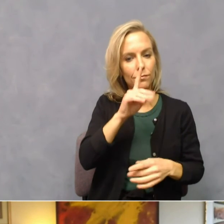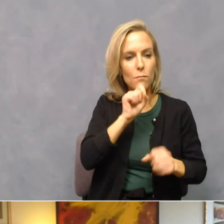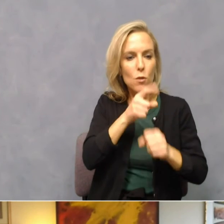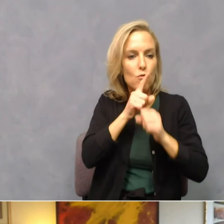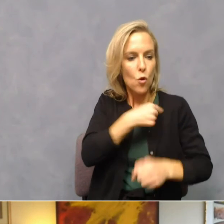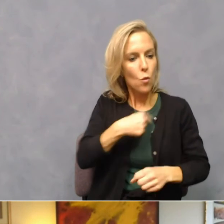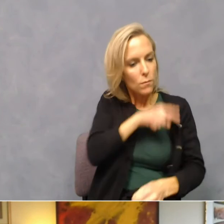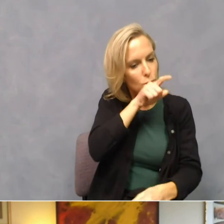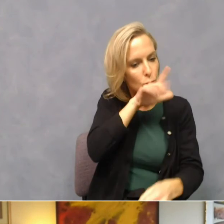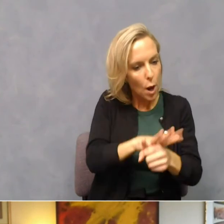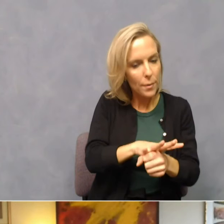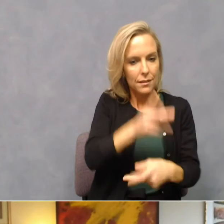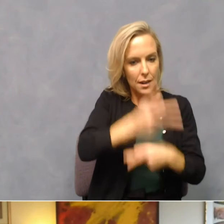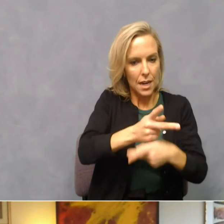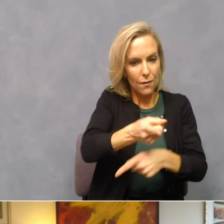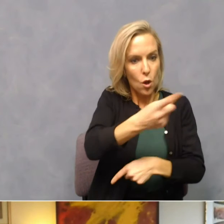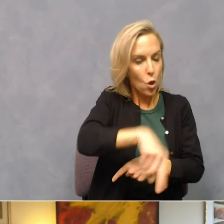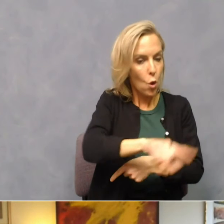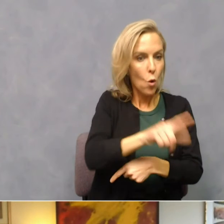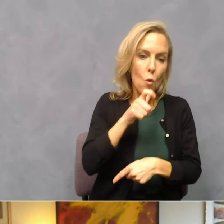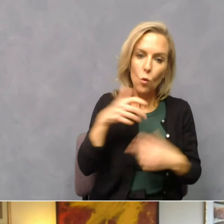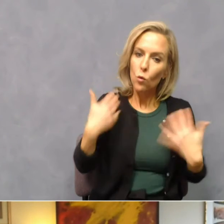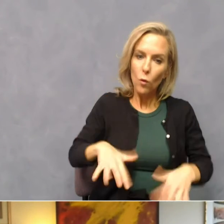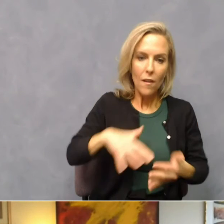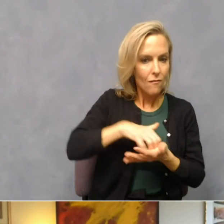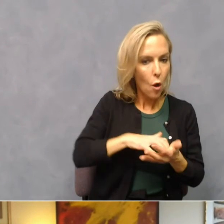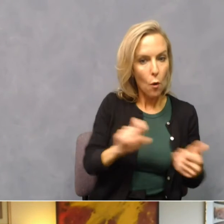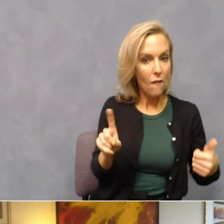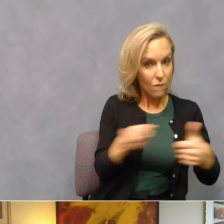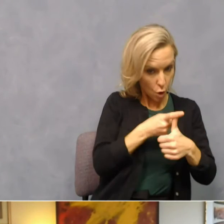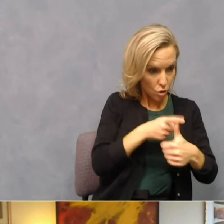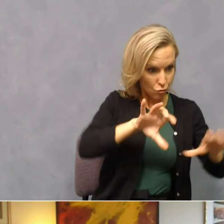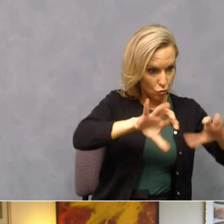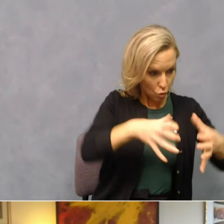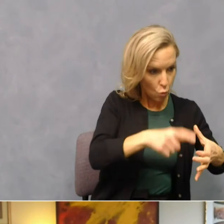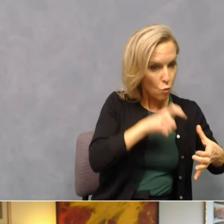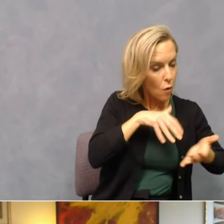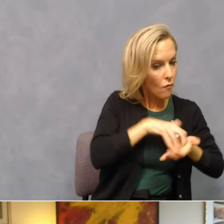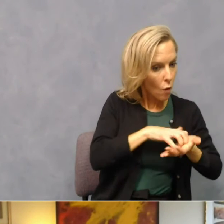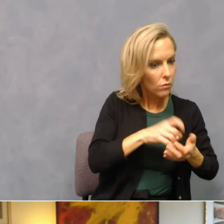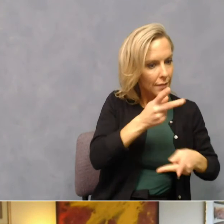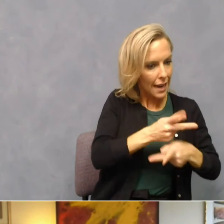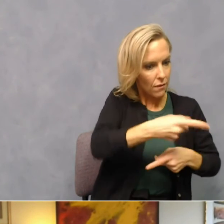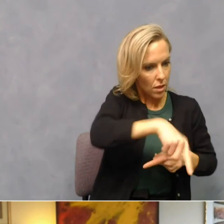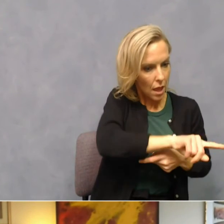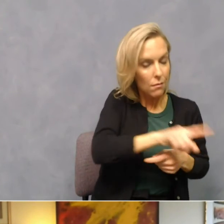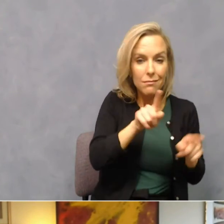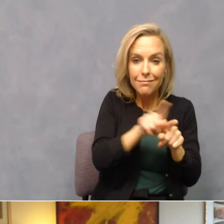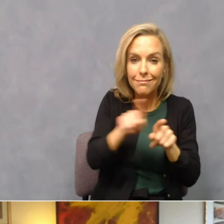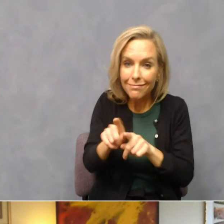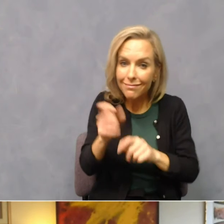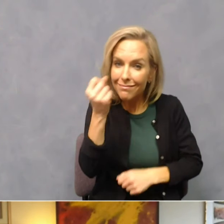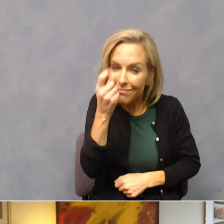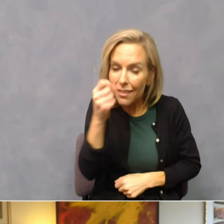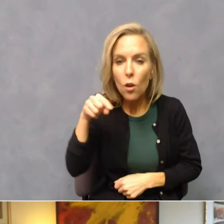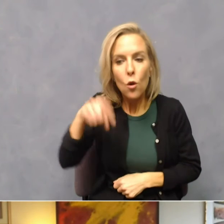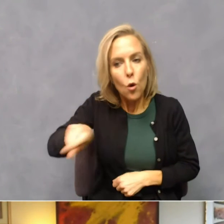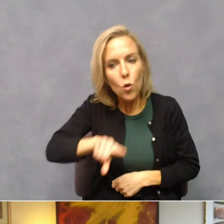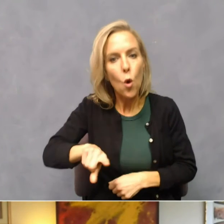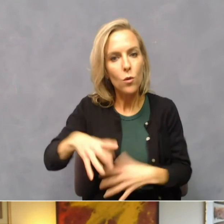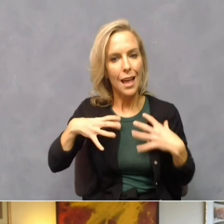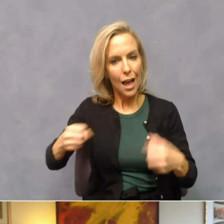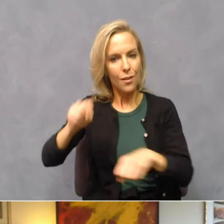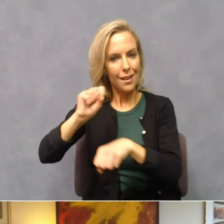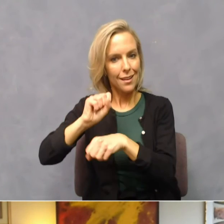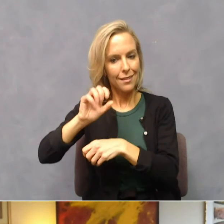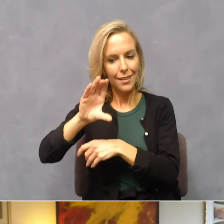are most vulnerable first. And then also those healthcare workers who have been in those facilities, who've